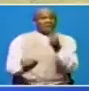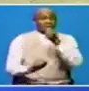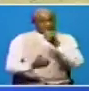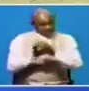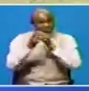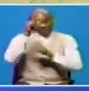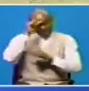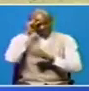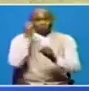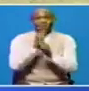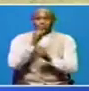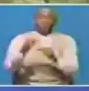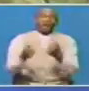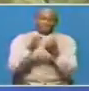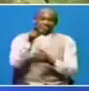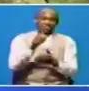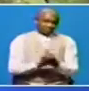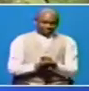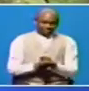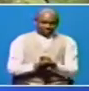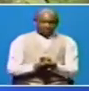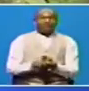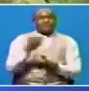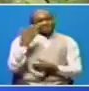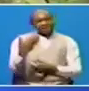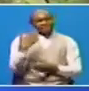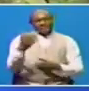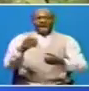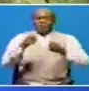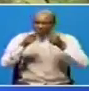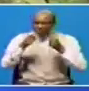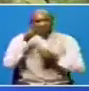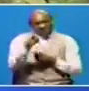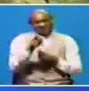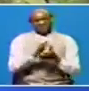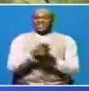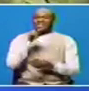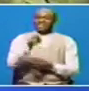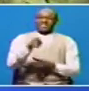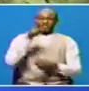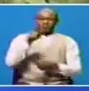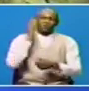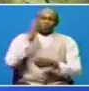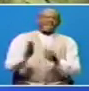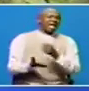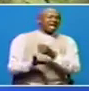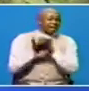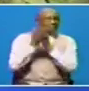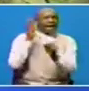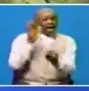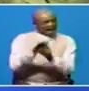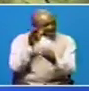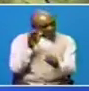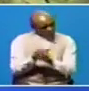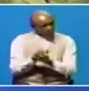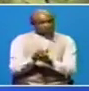in terms of enforcing that law. The ban of plastic, use of plastic, is something that will help or will go a long way